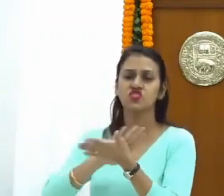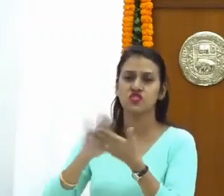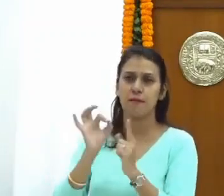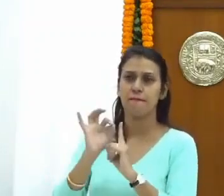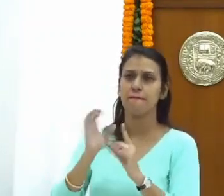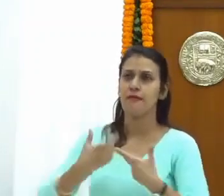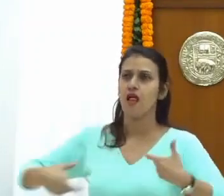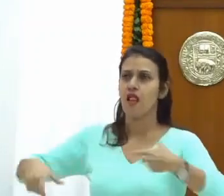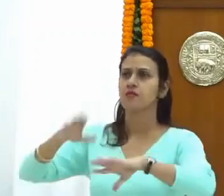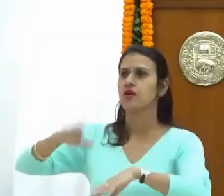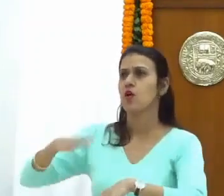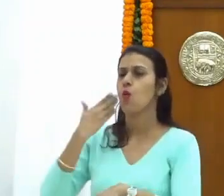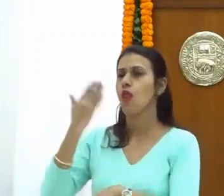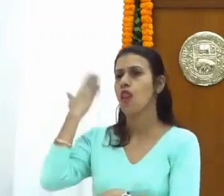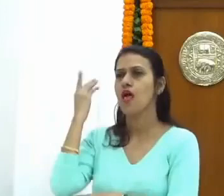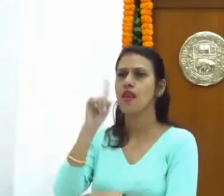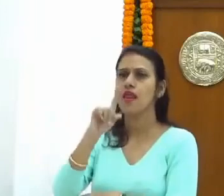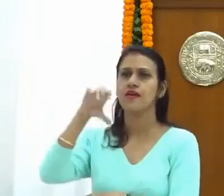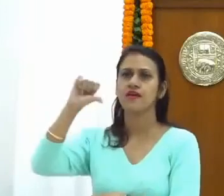in 1947,